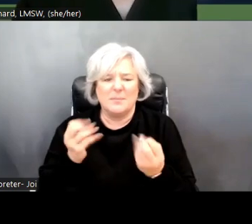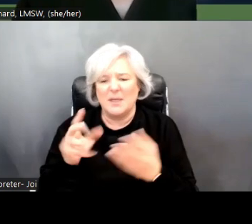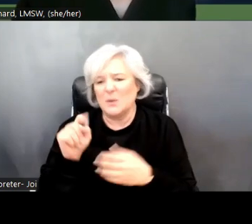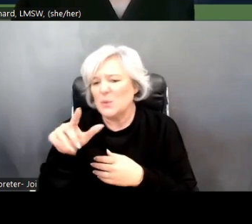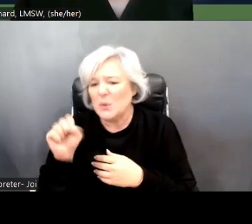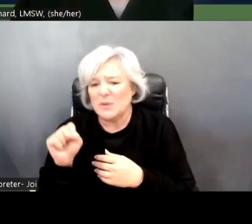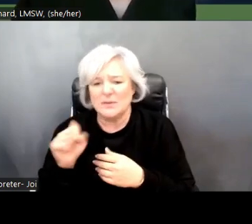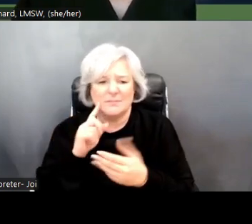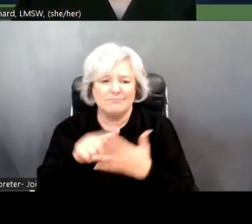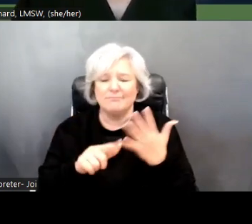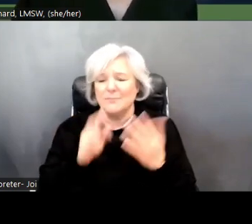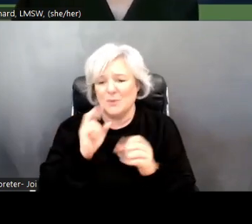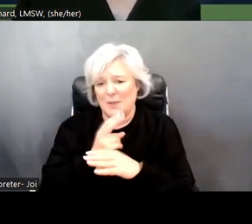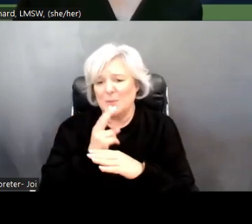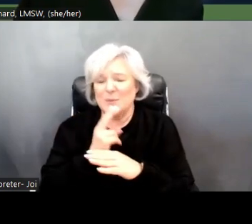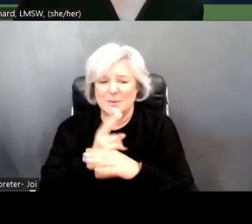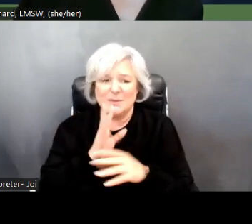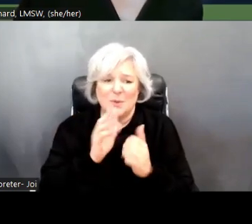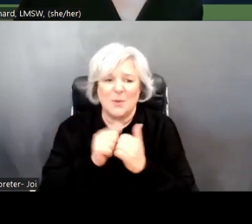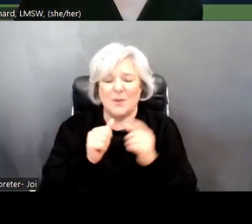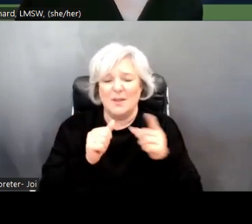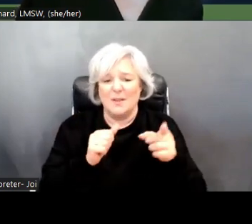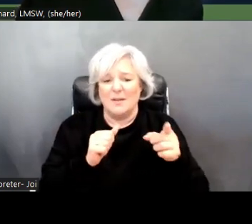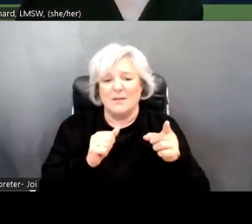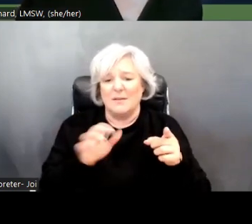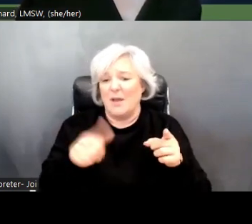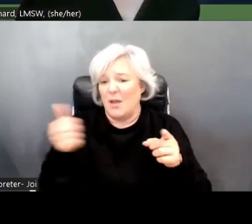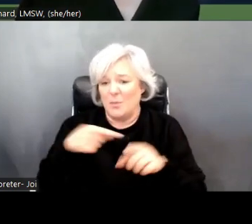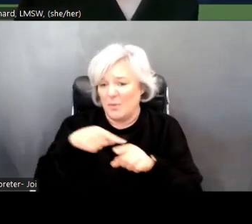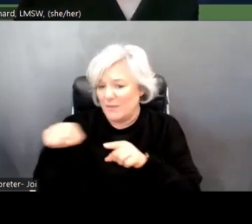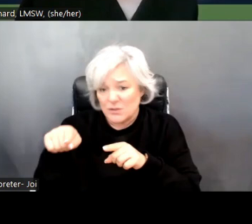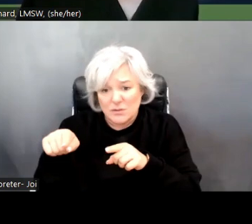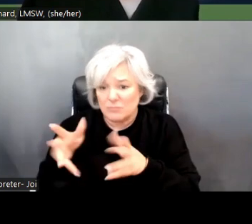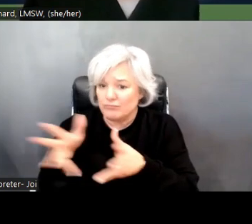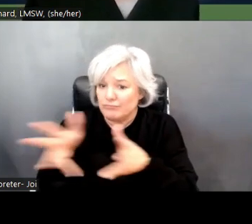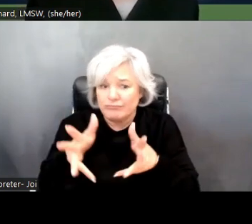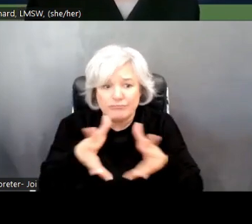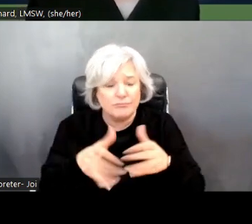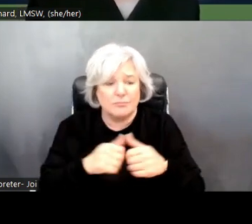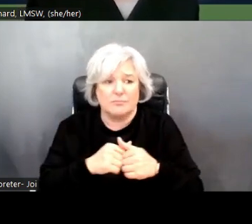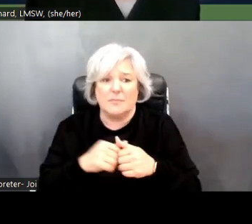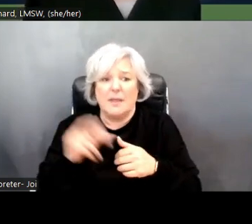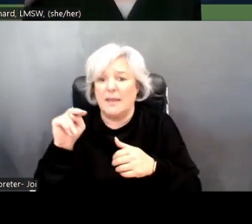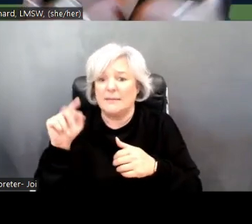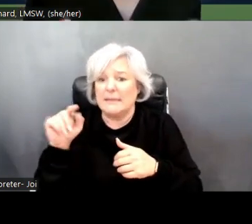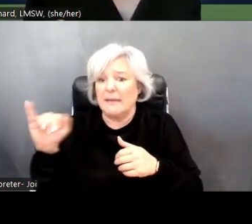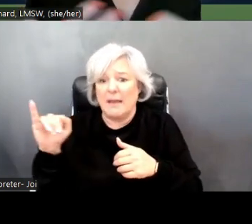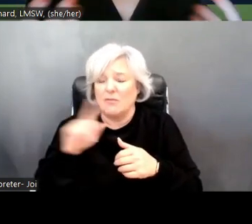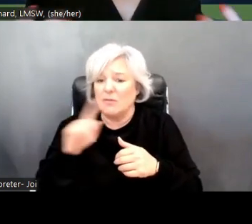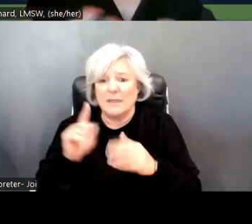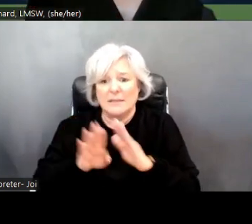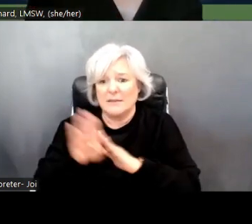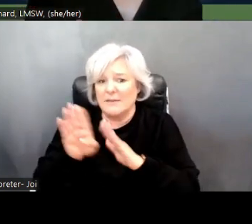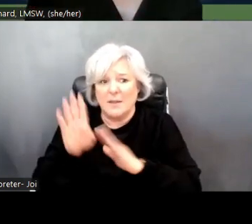of things to talk with other professionals about. NTI has really been developed to create a